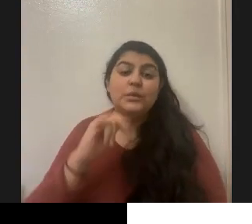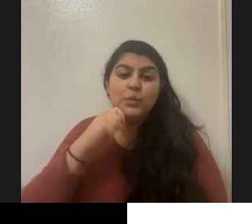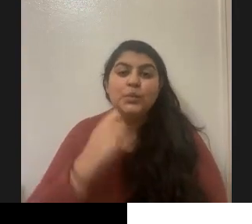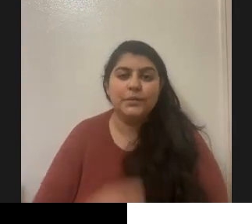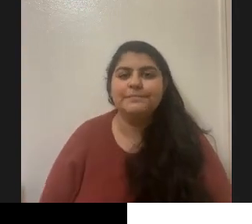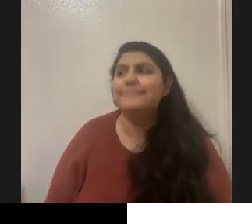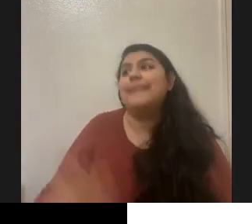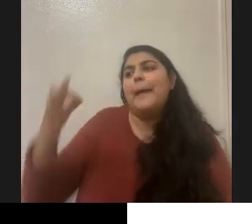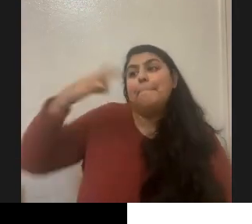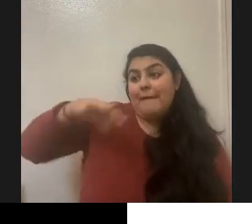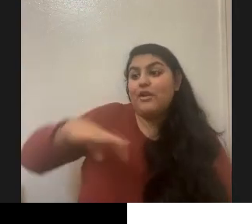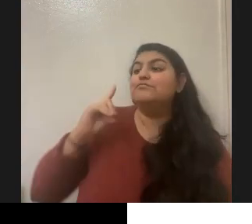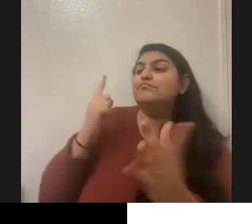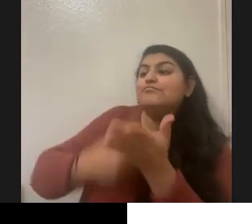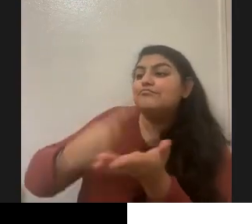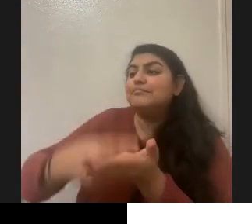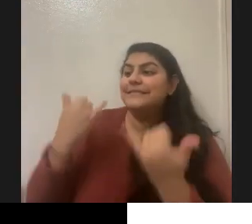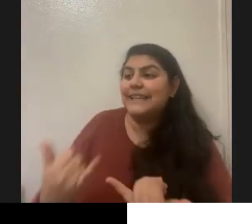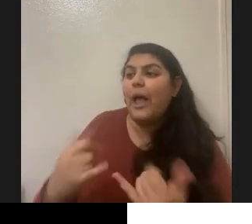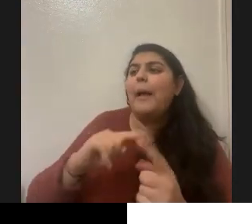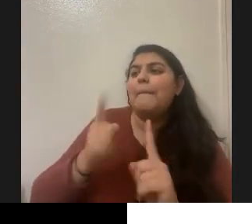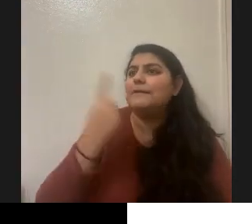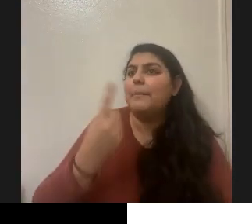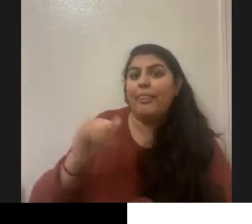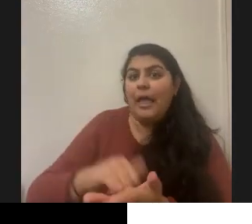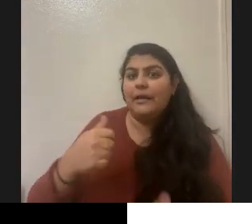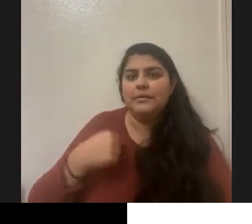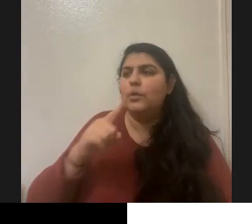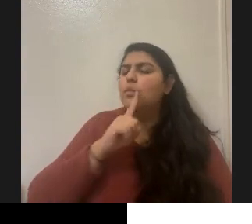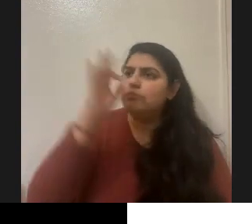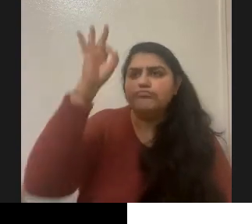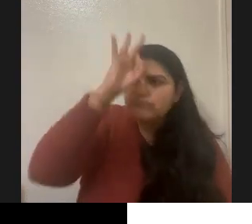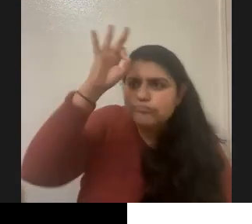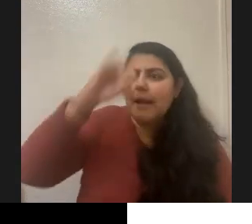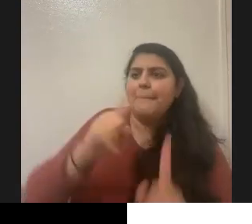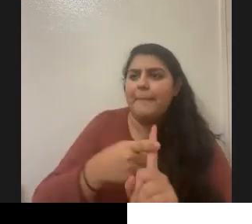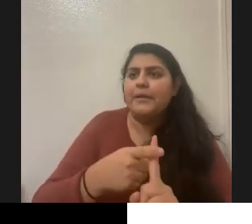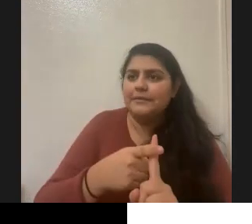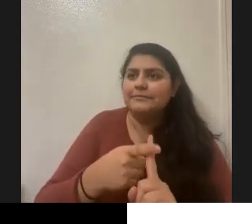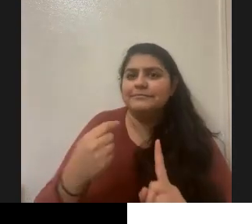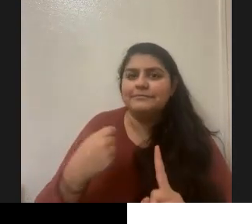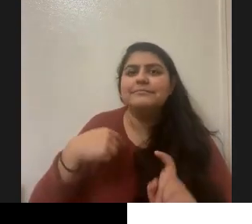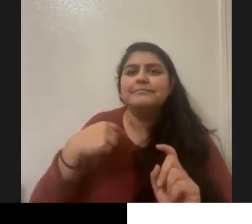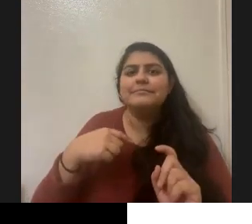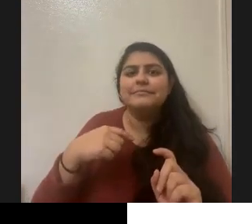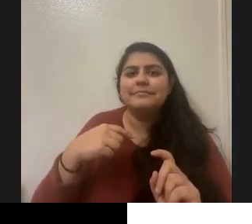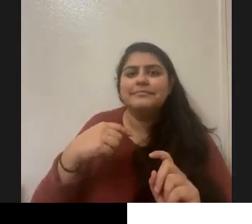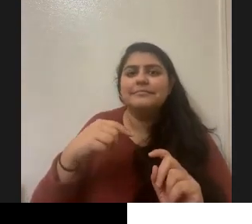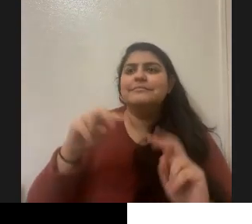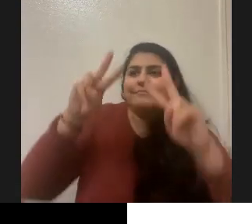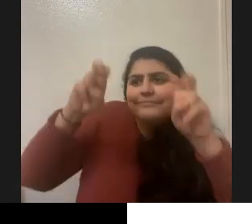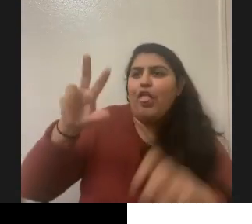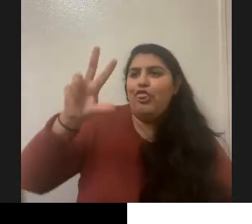talking right now about something that I have literally no clue about is that I think I'm about right at third grader level